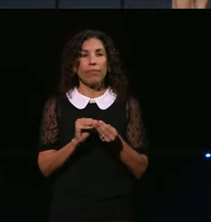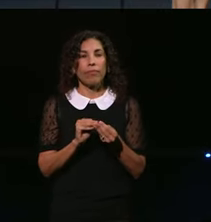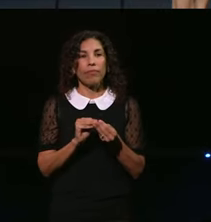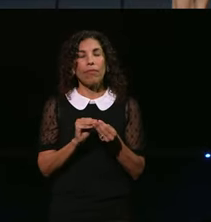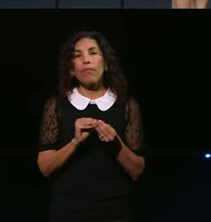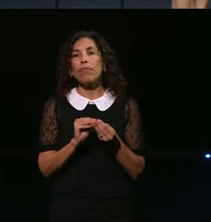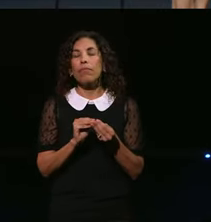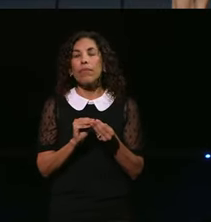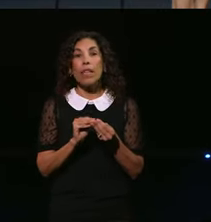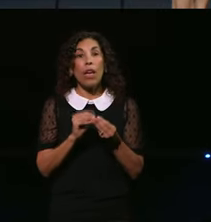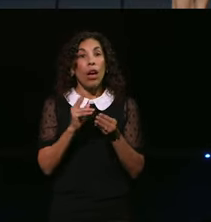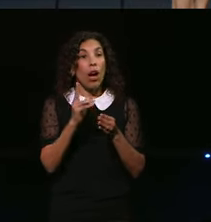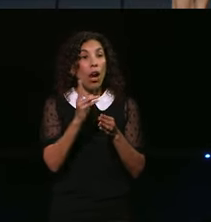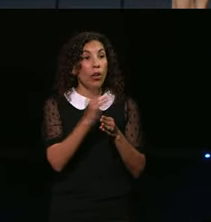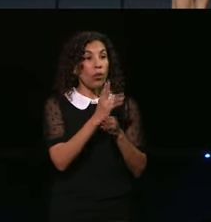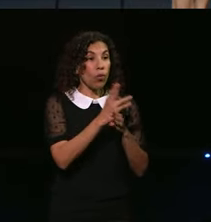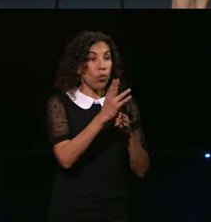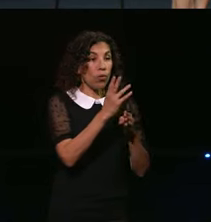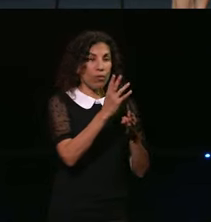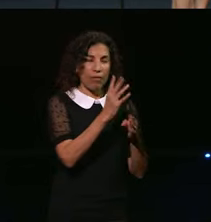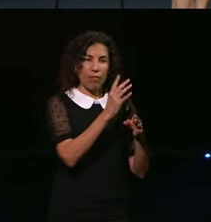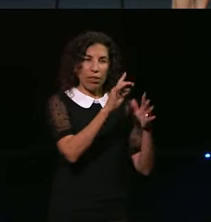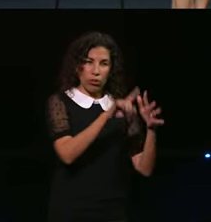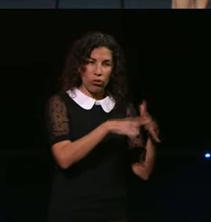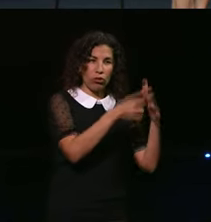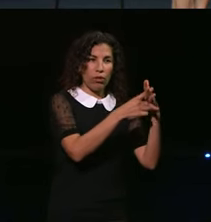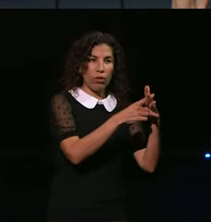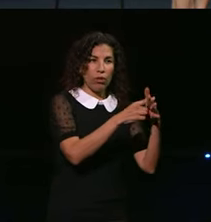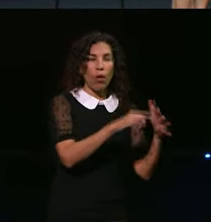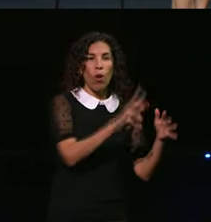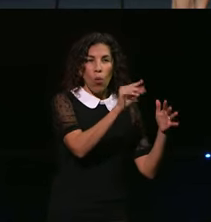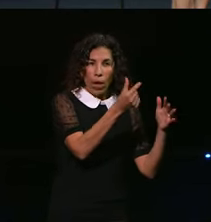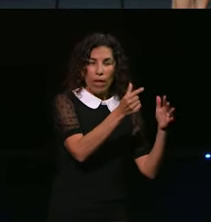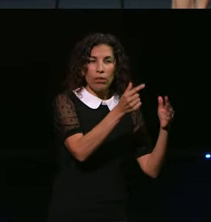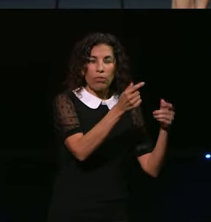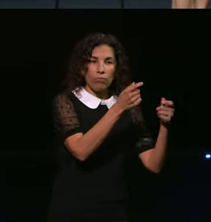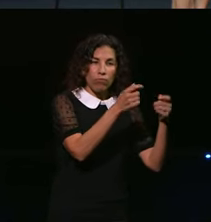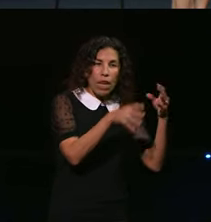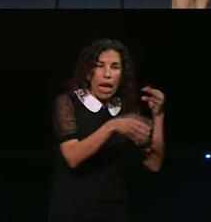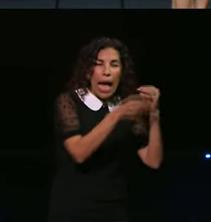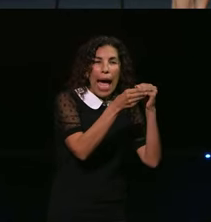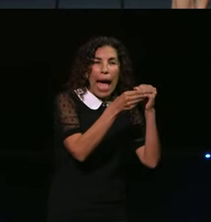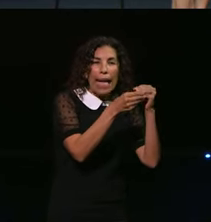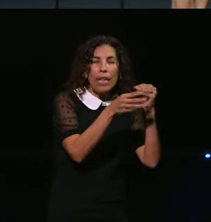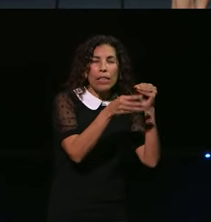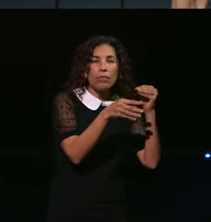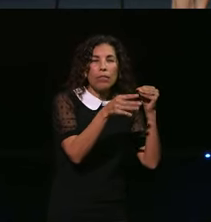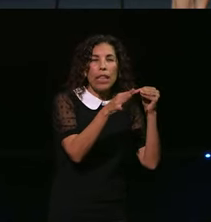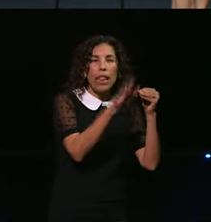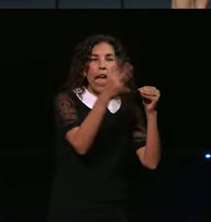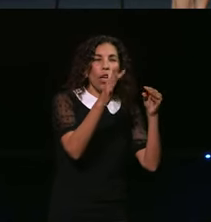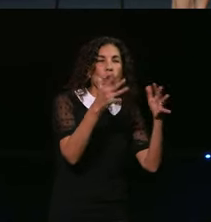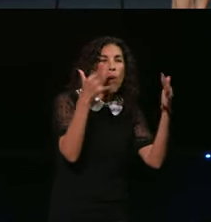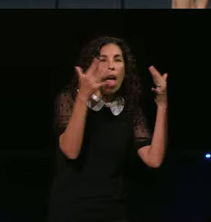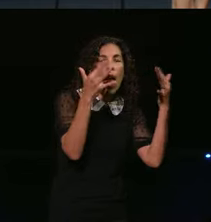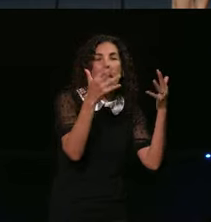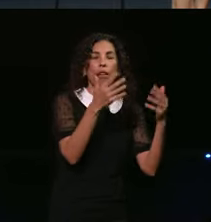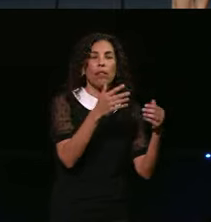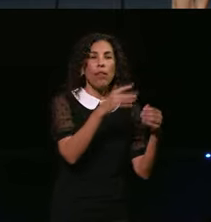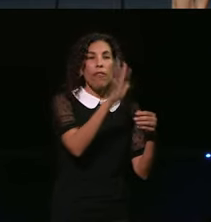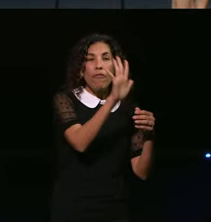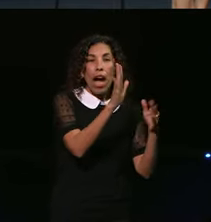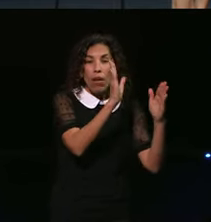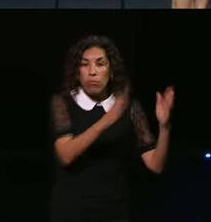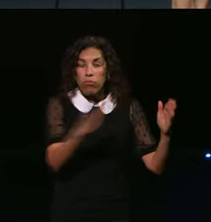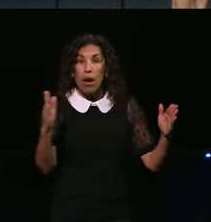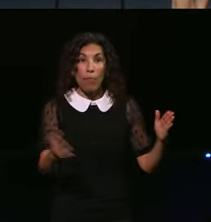used the earliest stage. I used the same wig for 2 things. I just added some gray into that. So there's 5 stages,